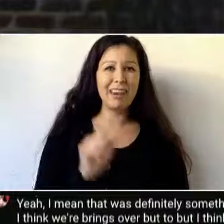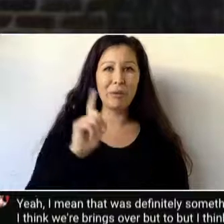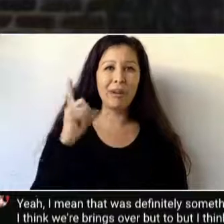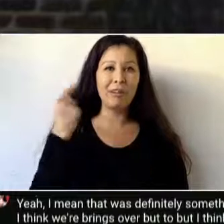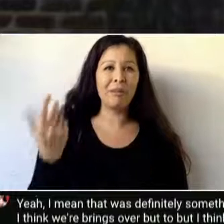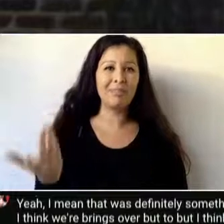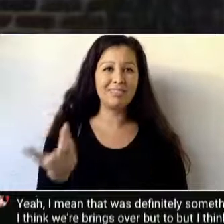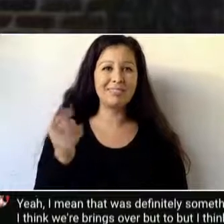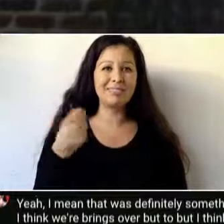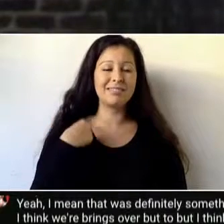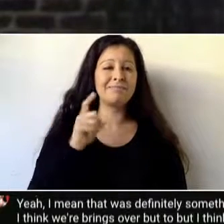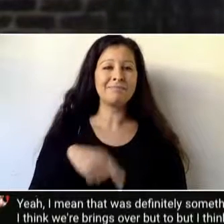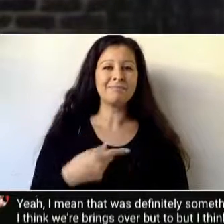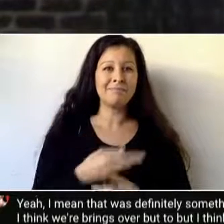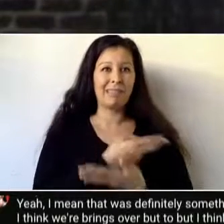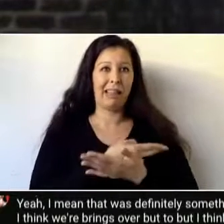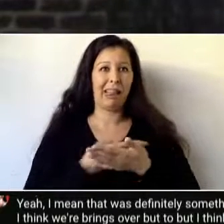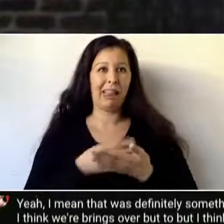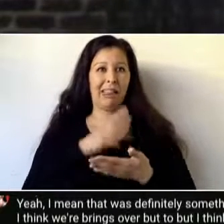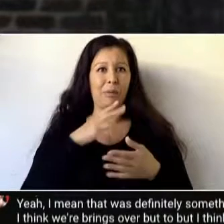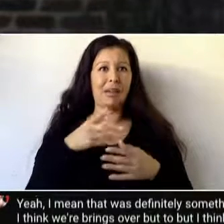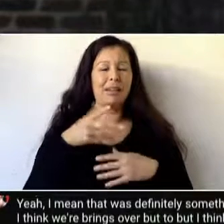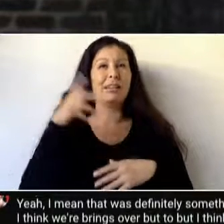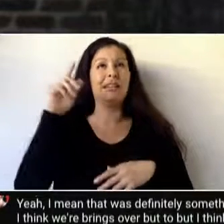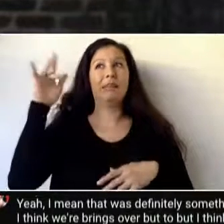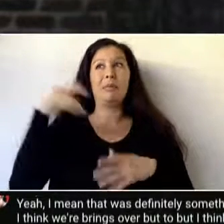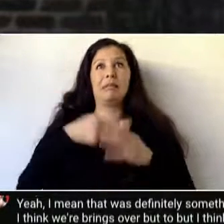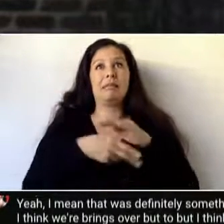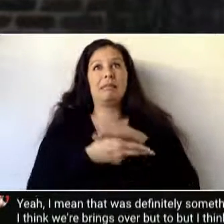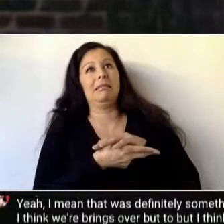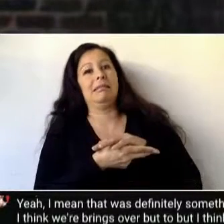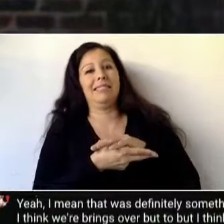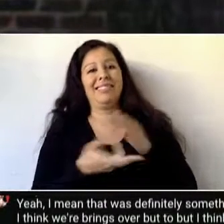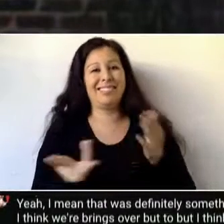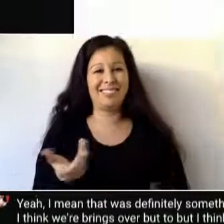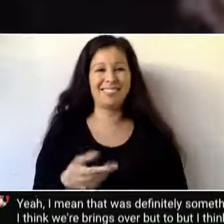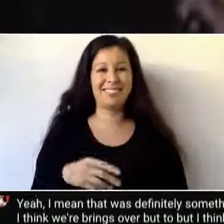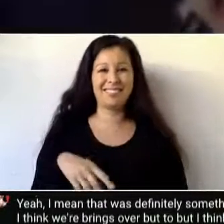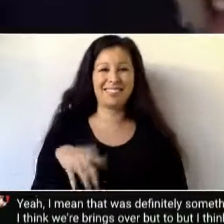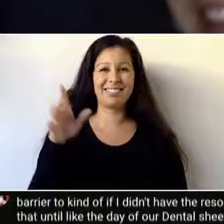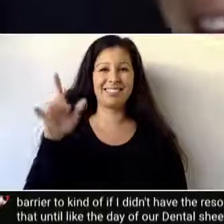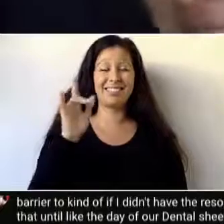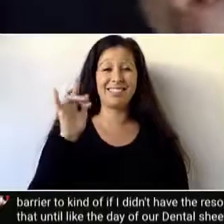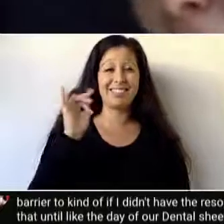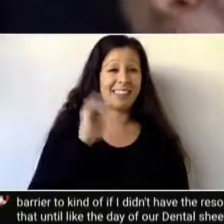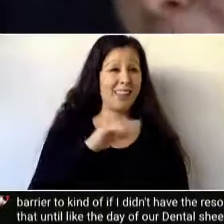so we just have to lay in the water. That is wild.